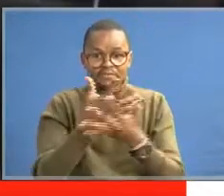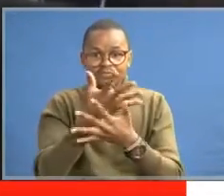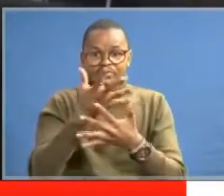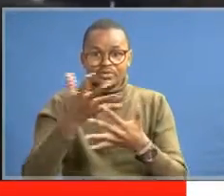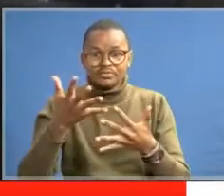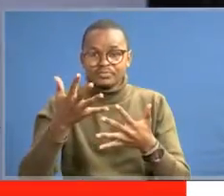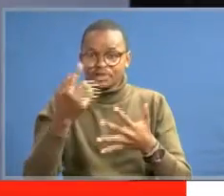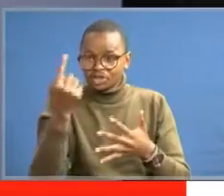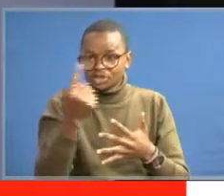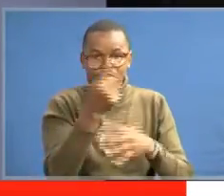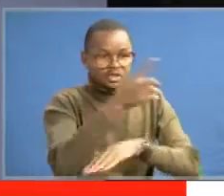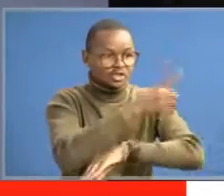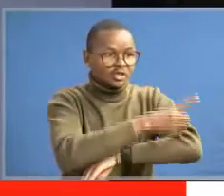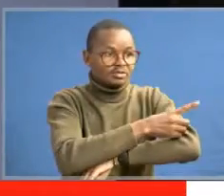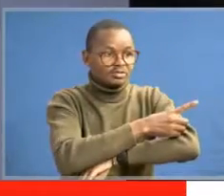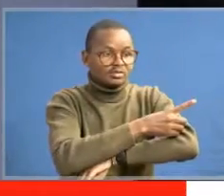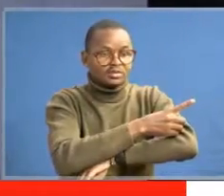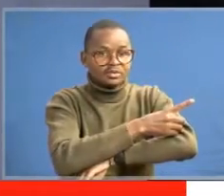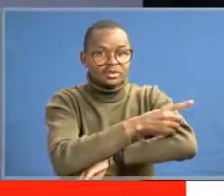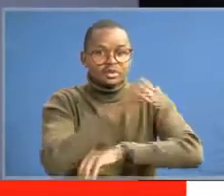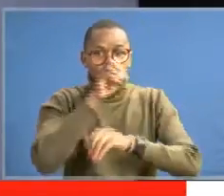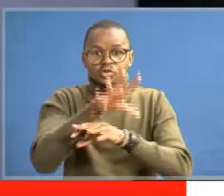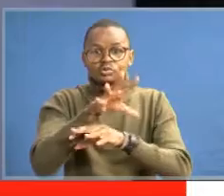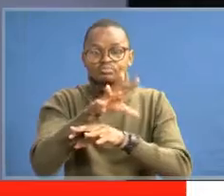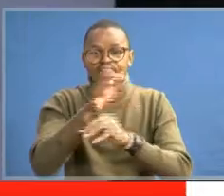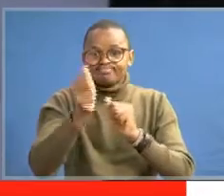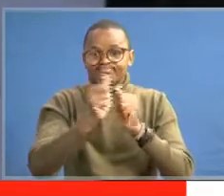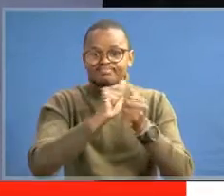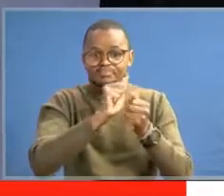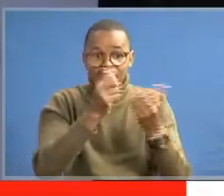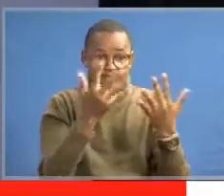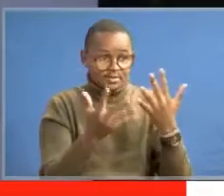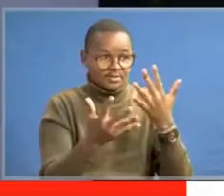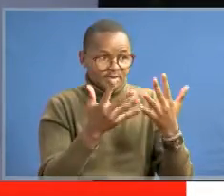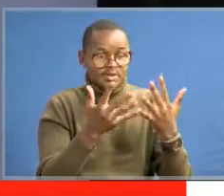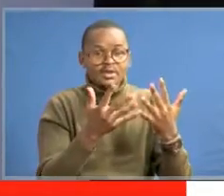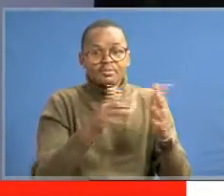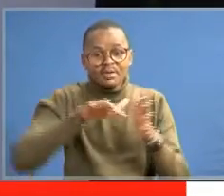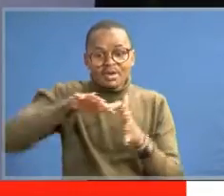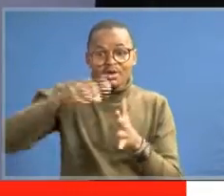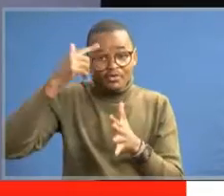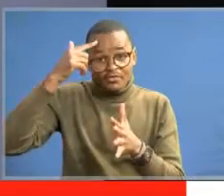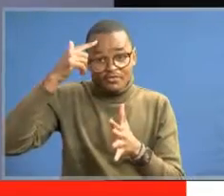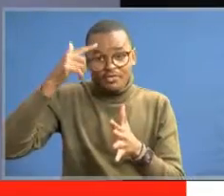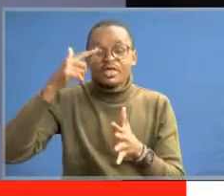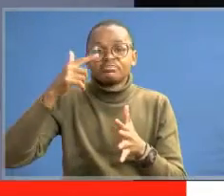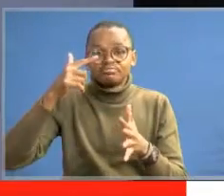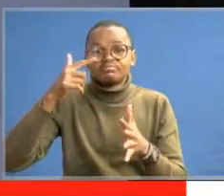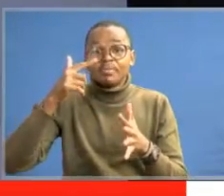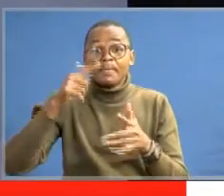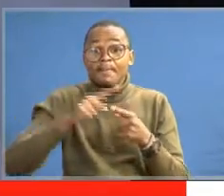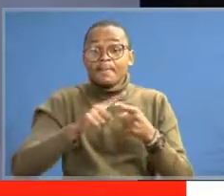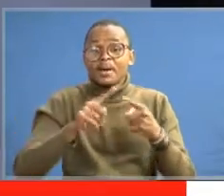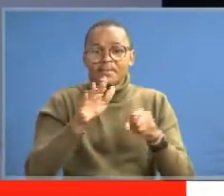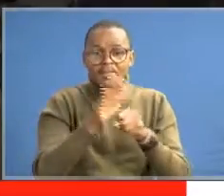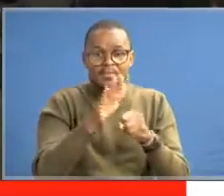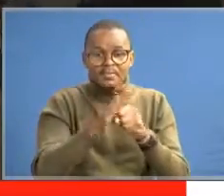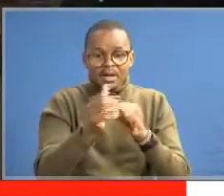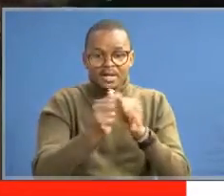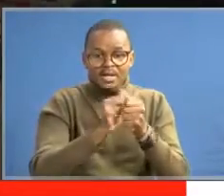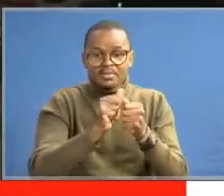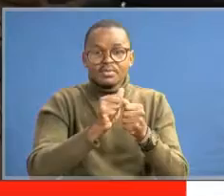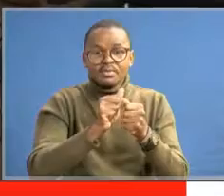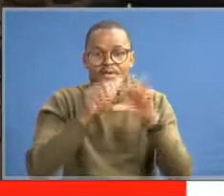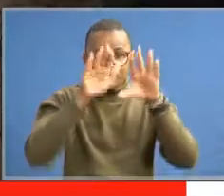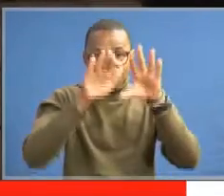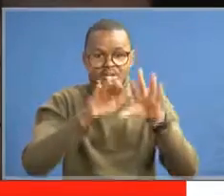almost every day. Shooting games and simulators seem to be an exceptional match for the platform. Although mostly used for gaming